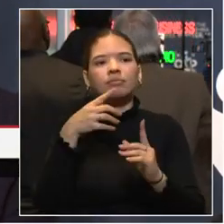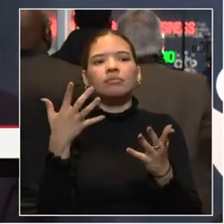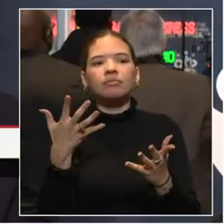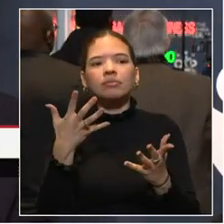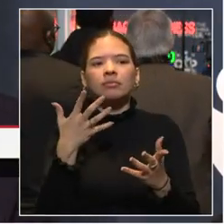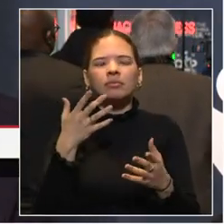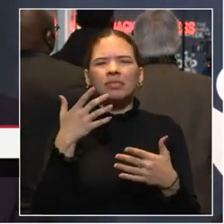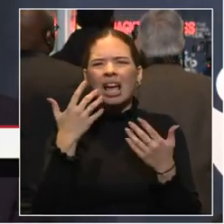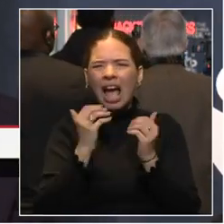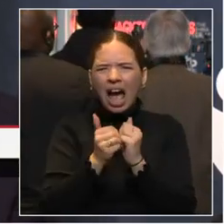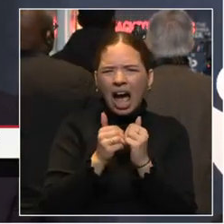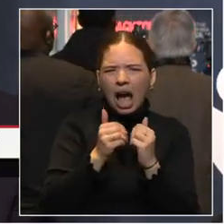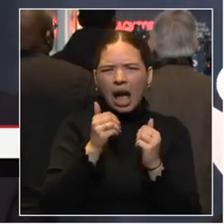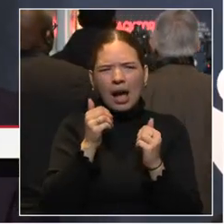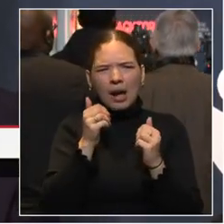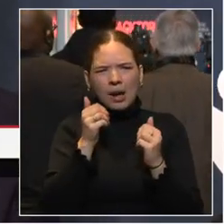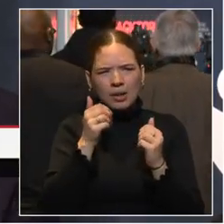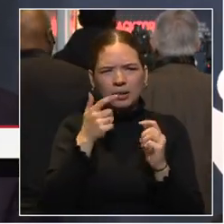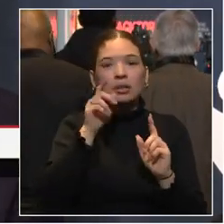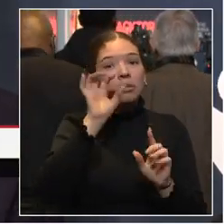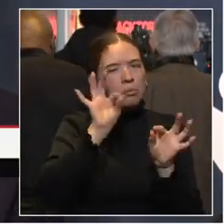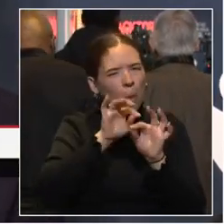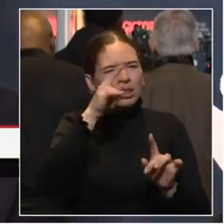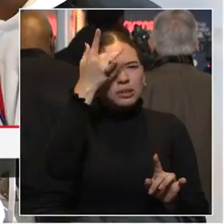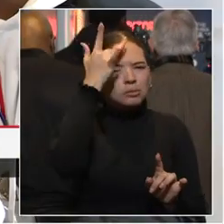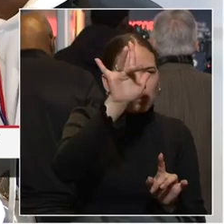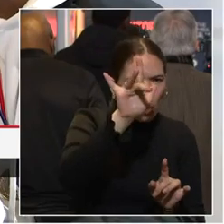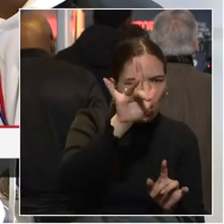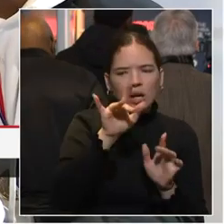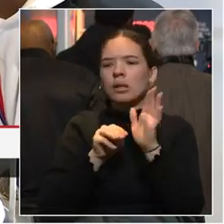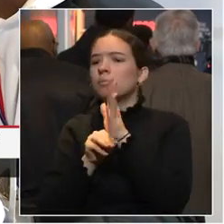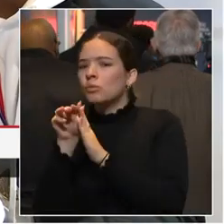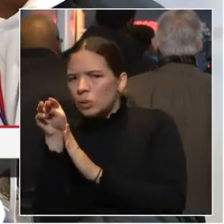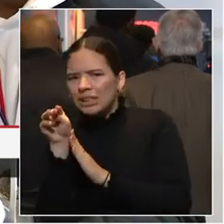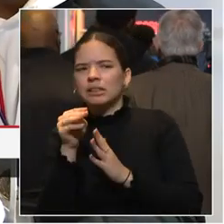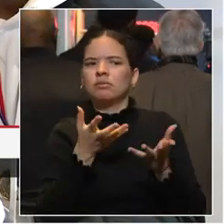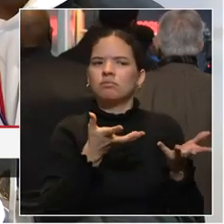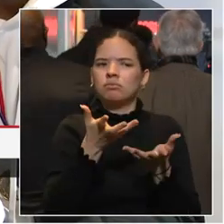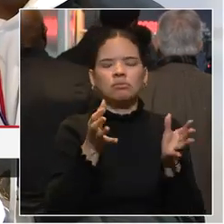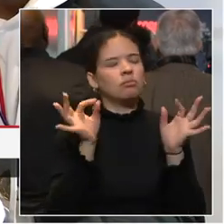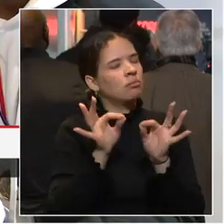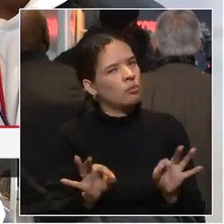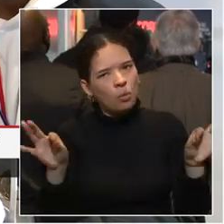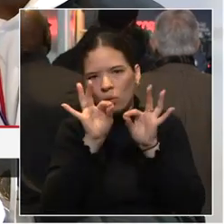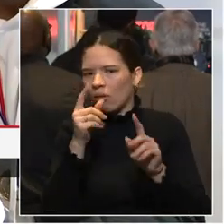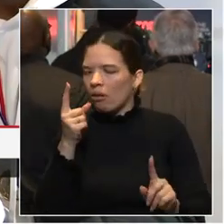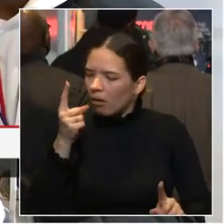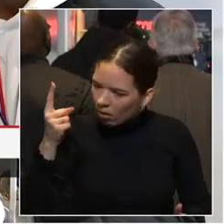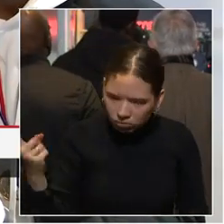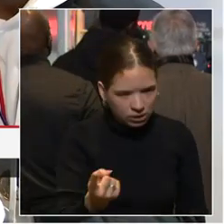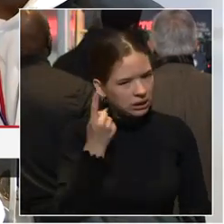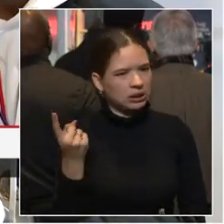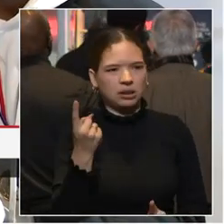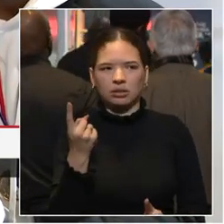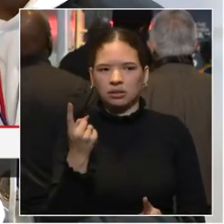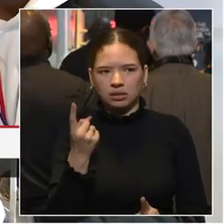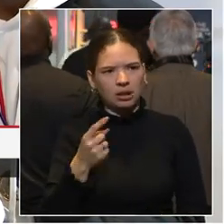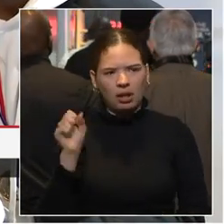mature in how you present yourself always. Most definitely, I completely agree with that. And as